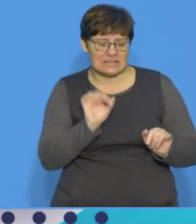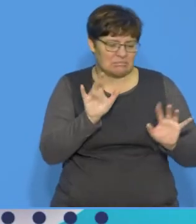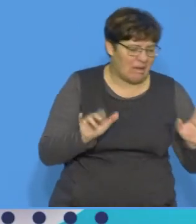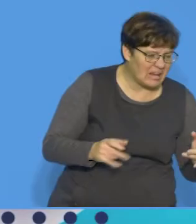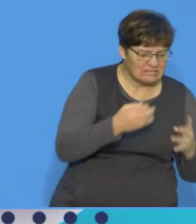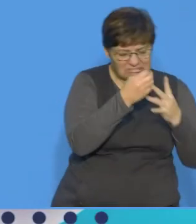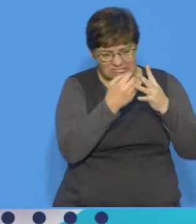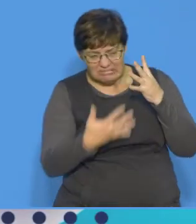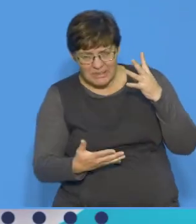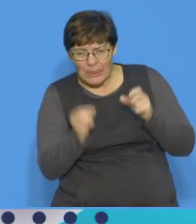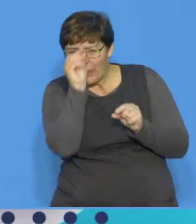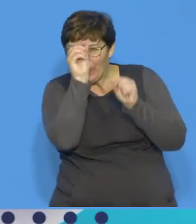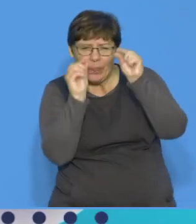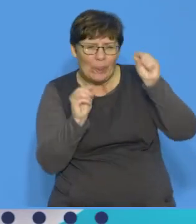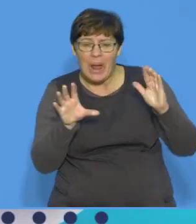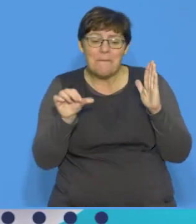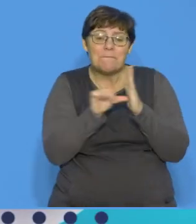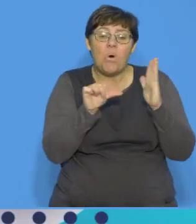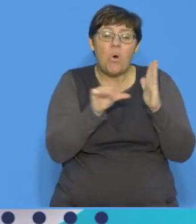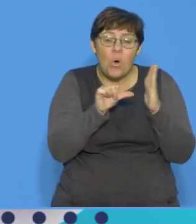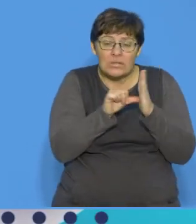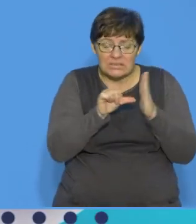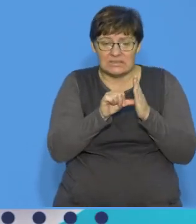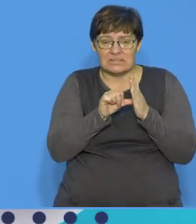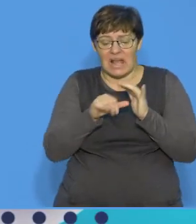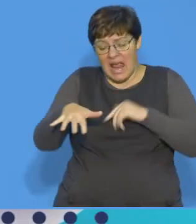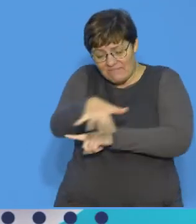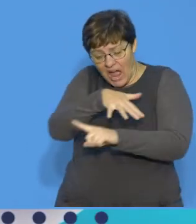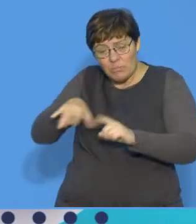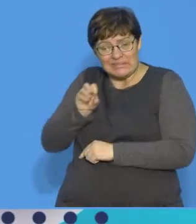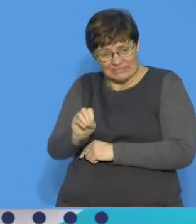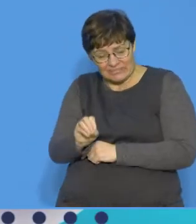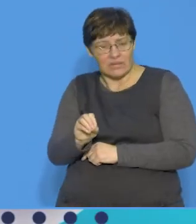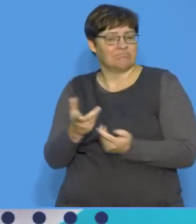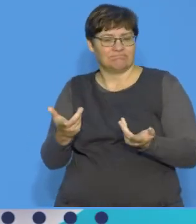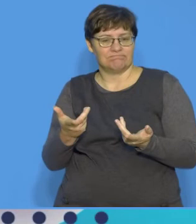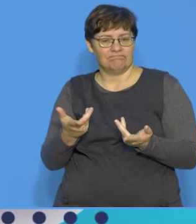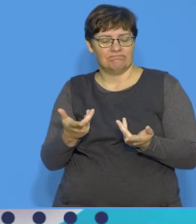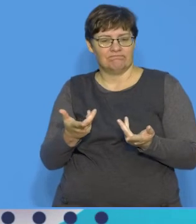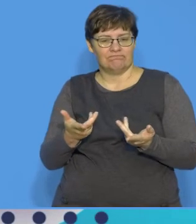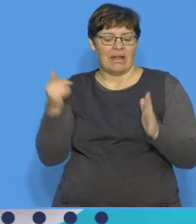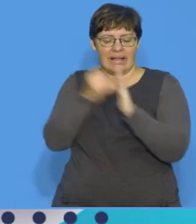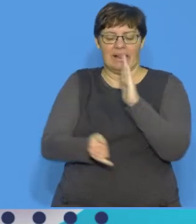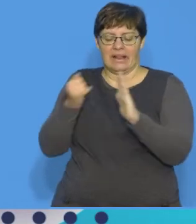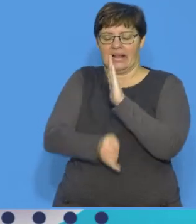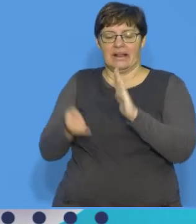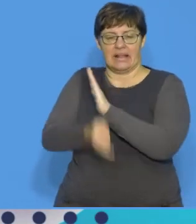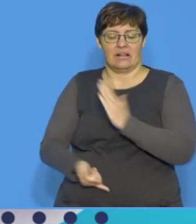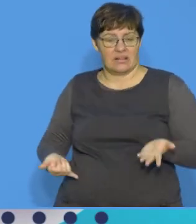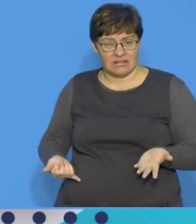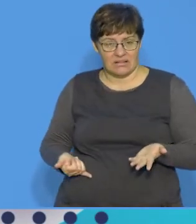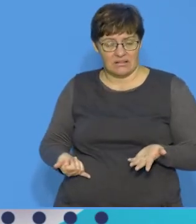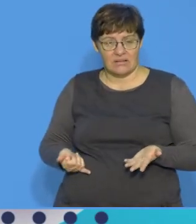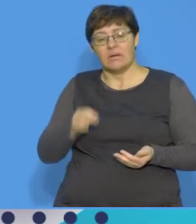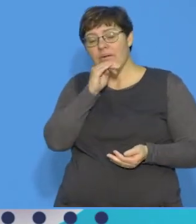other small important organisms in the environment that are going extinct because humans